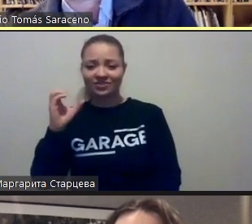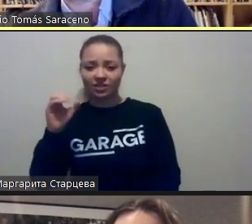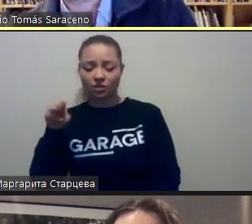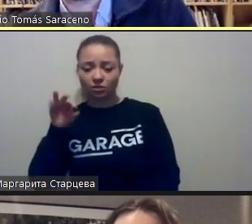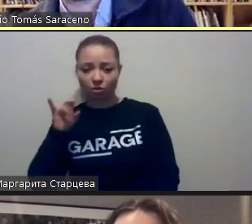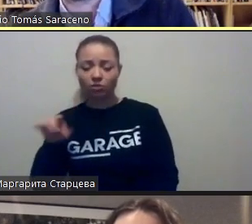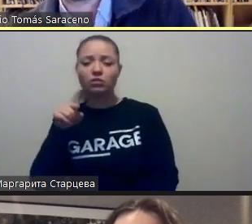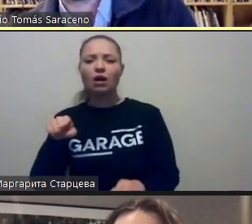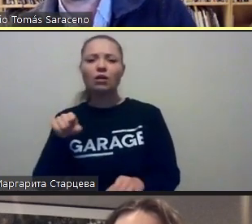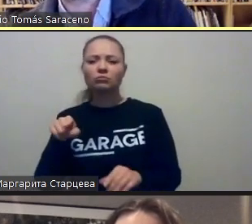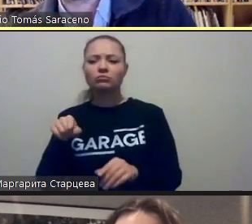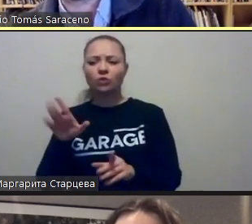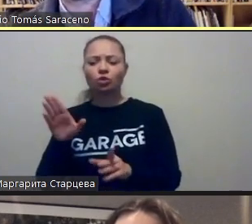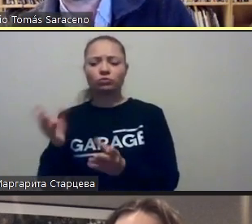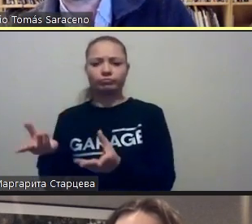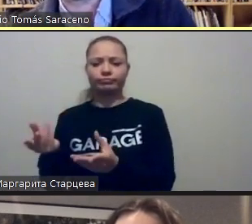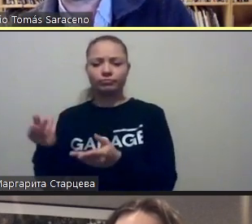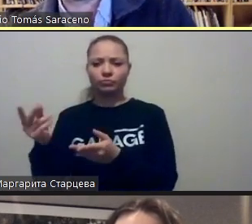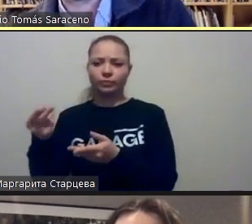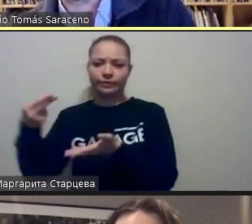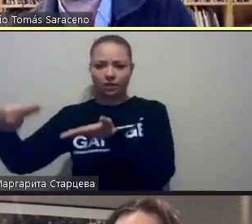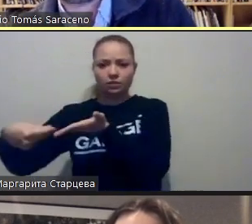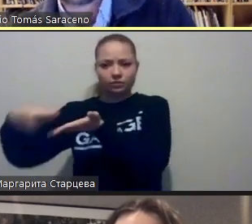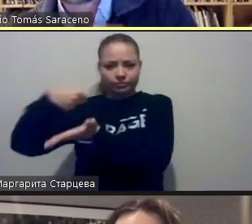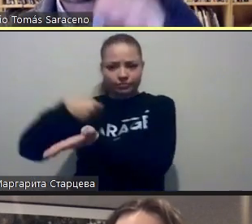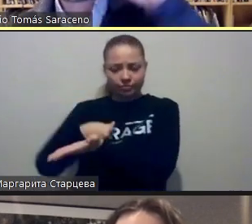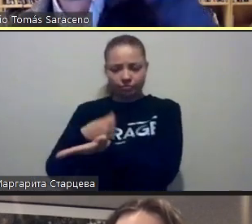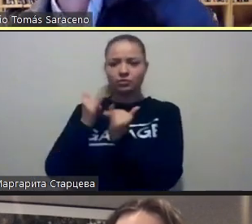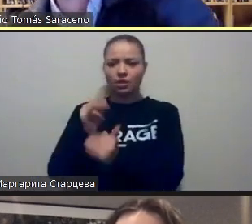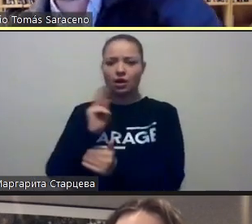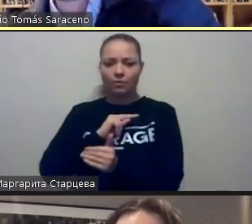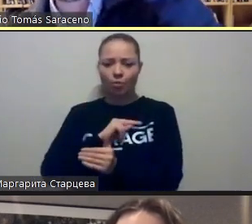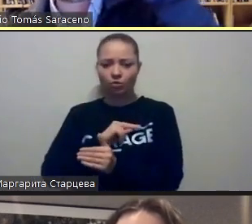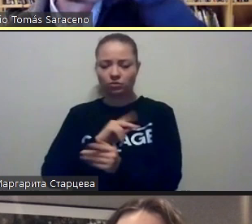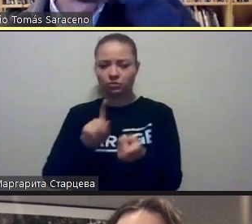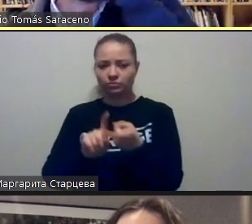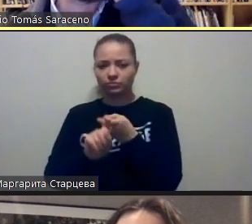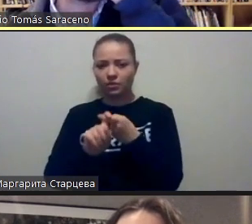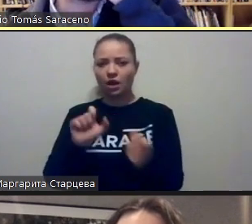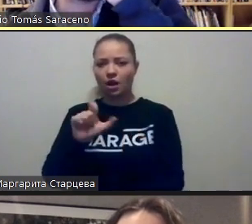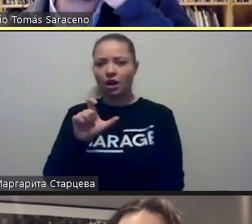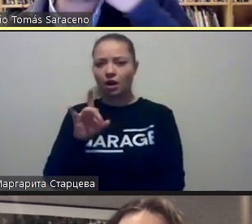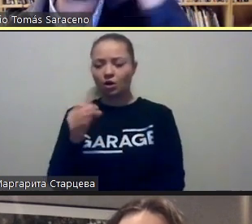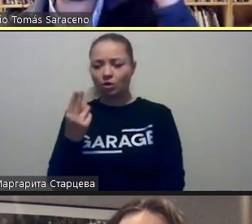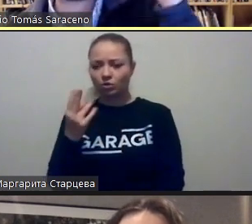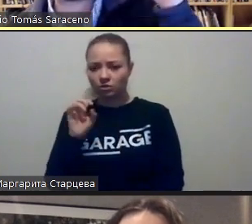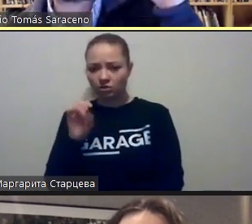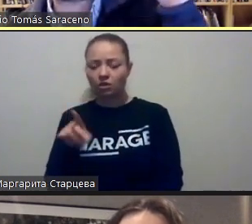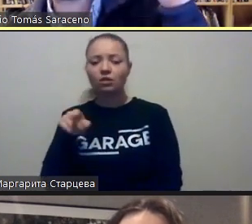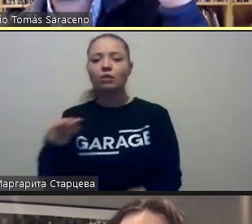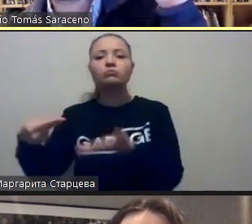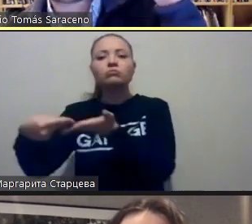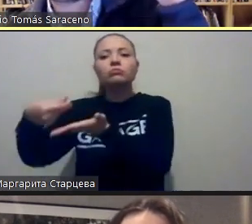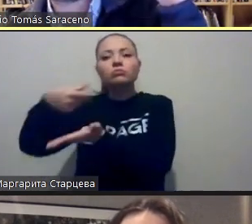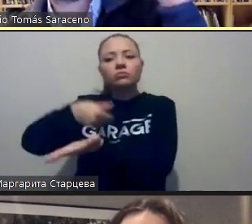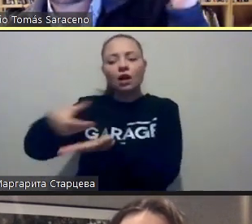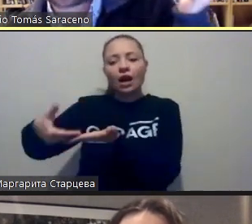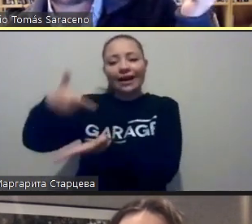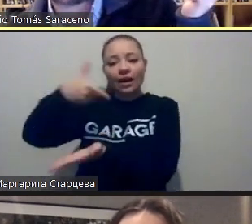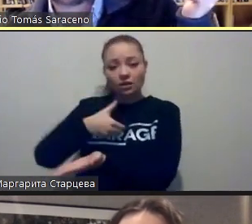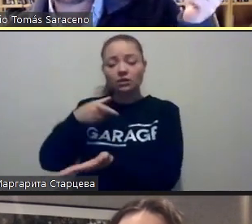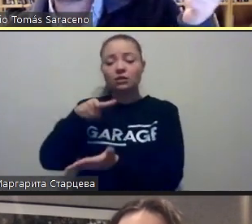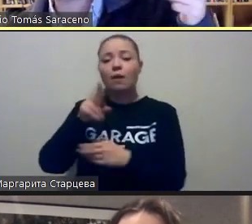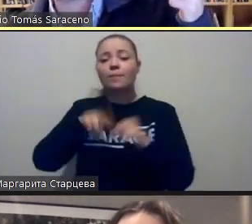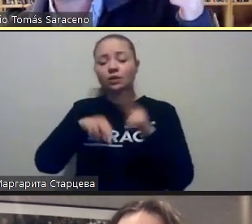together with Aerocene to be able to build a sensor who will be able to help them to monitor the quality of the